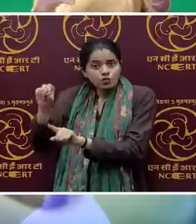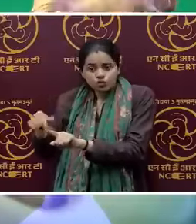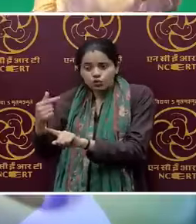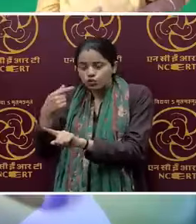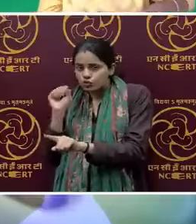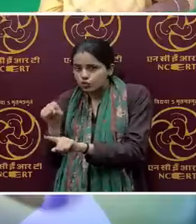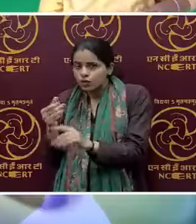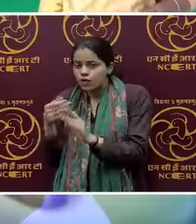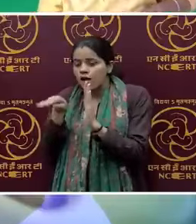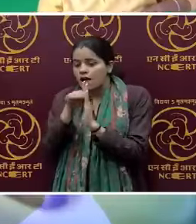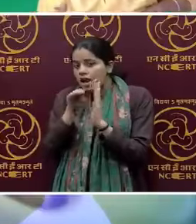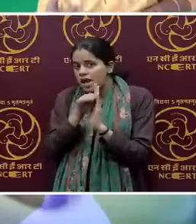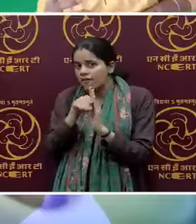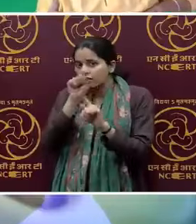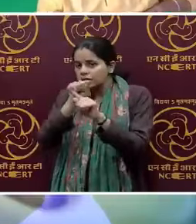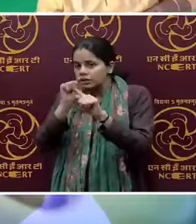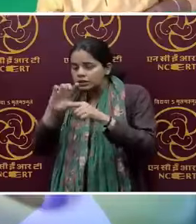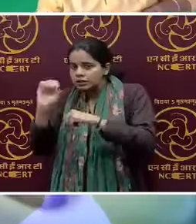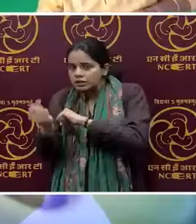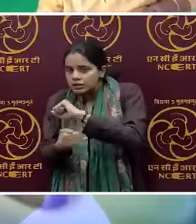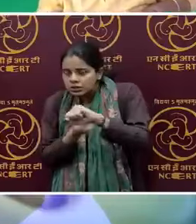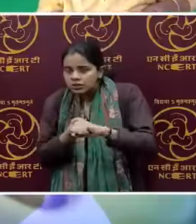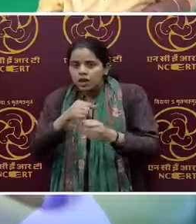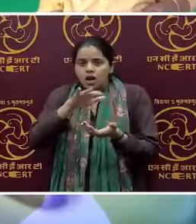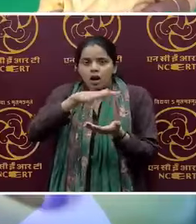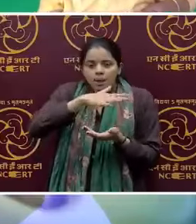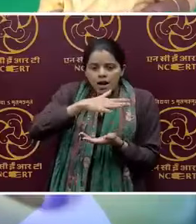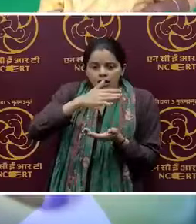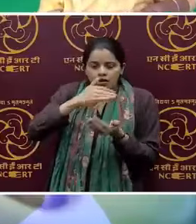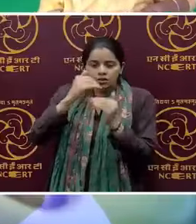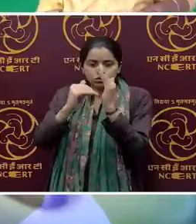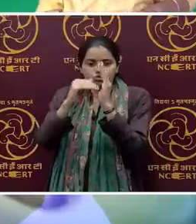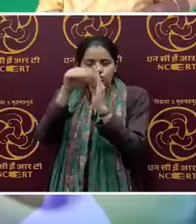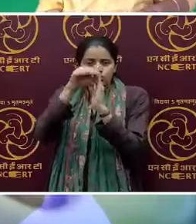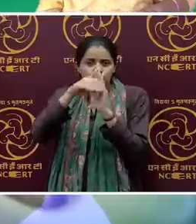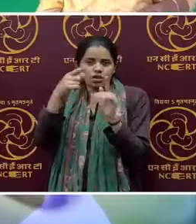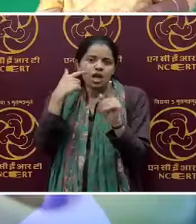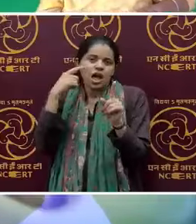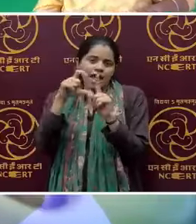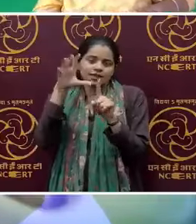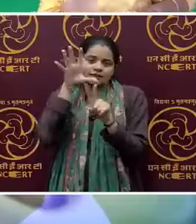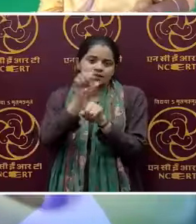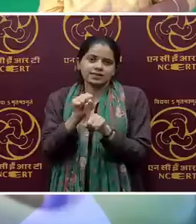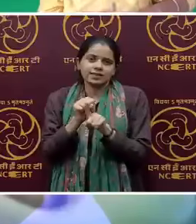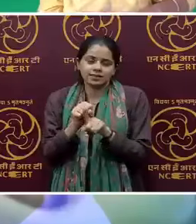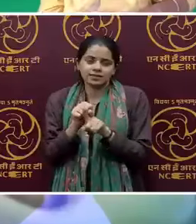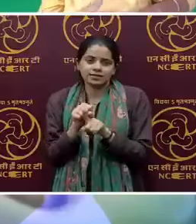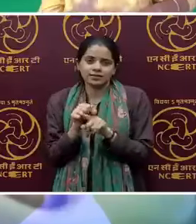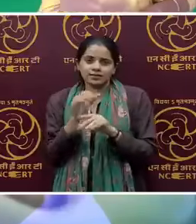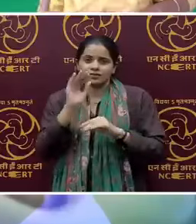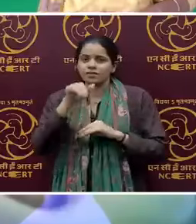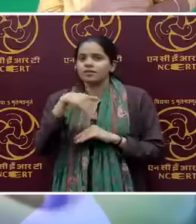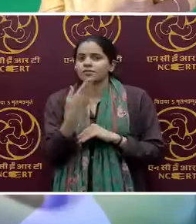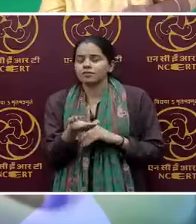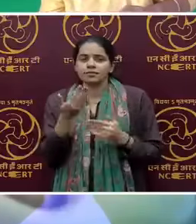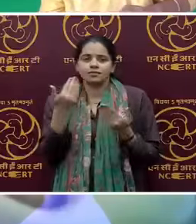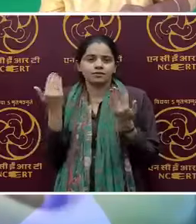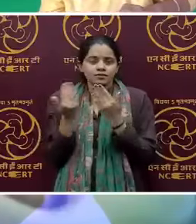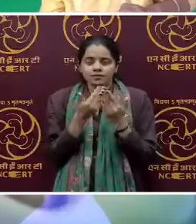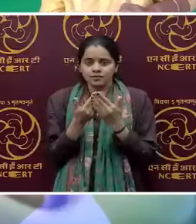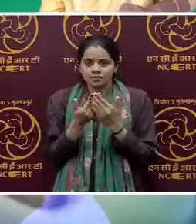to what level of intervention is required for the child. Because before he goes into it,